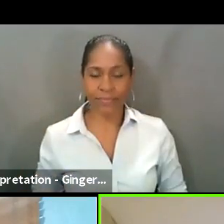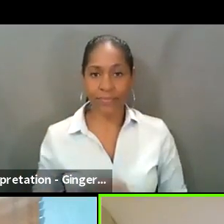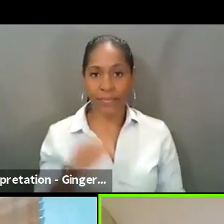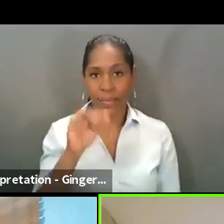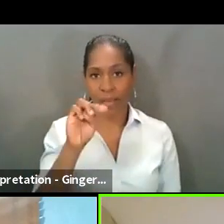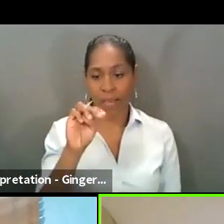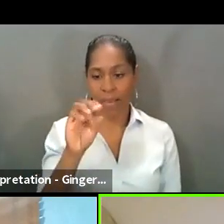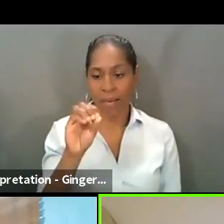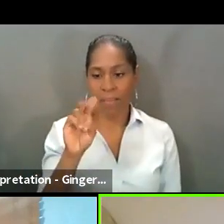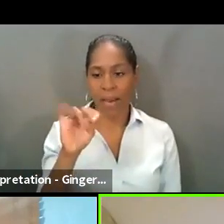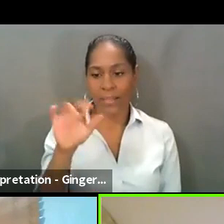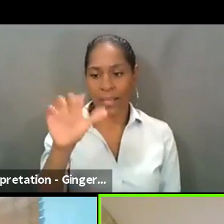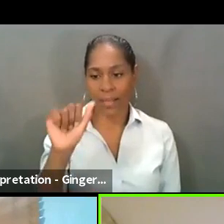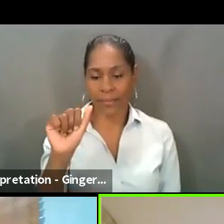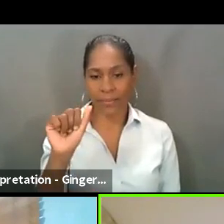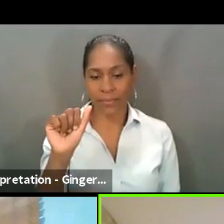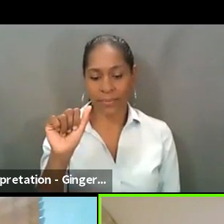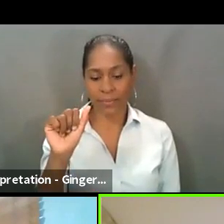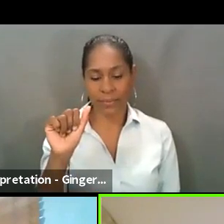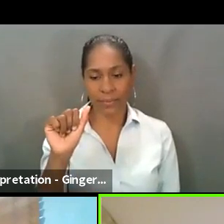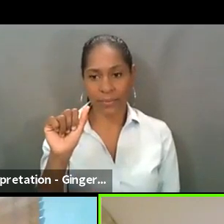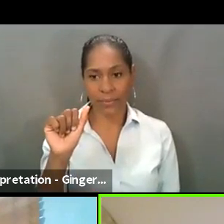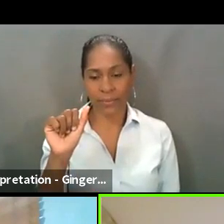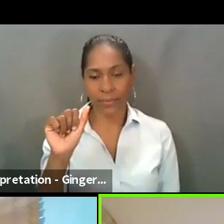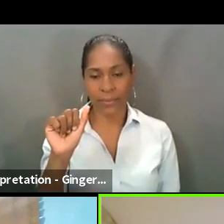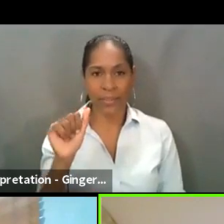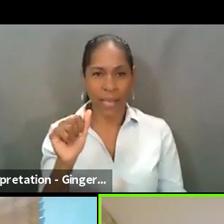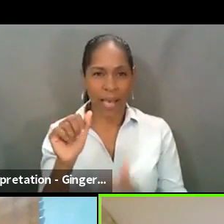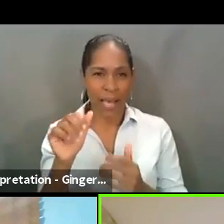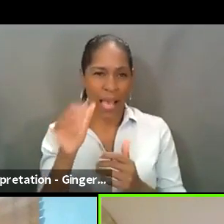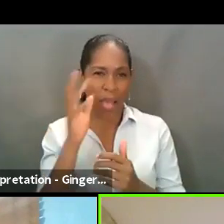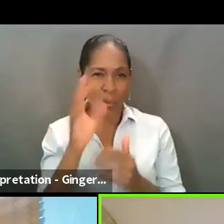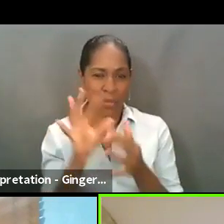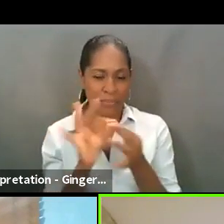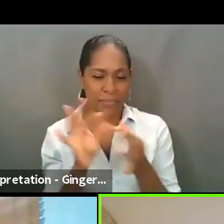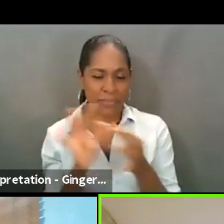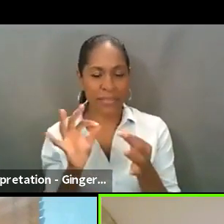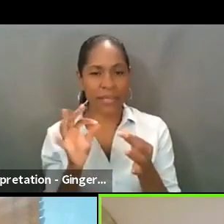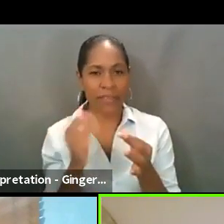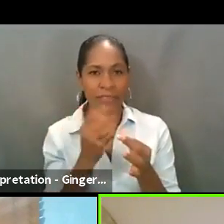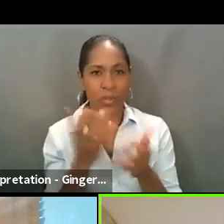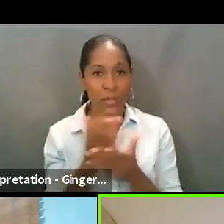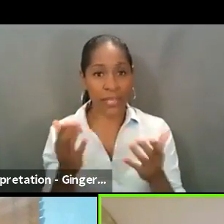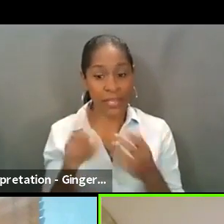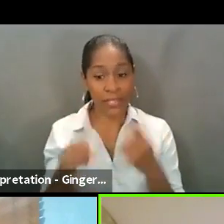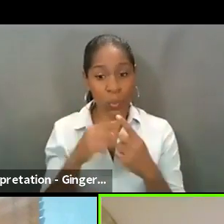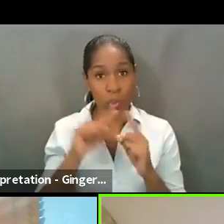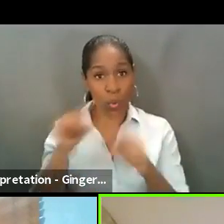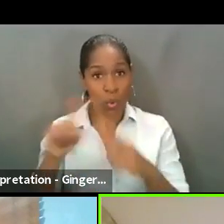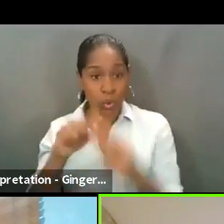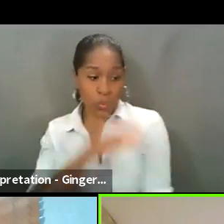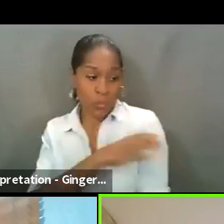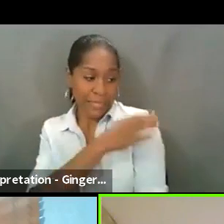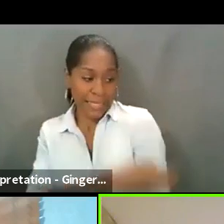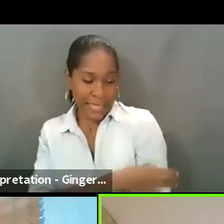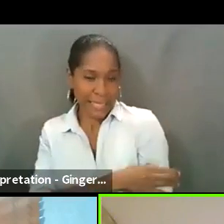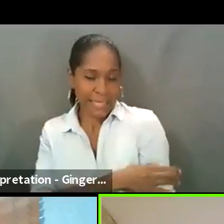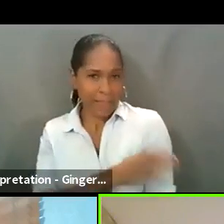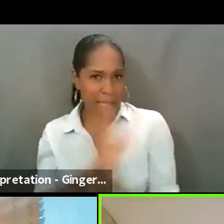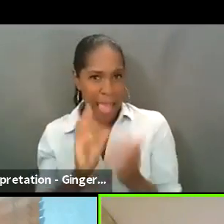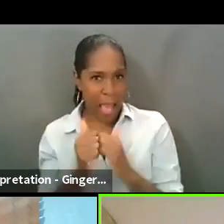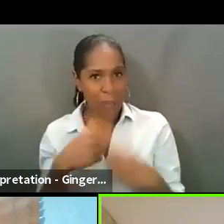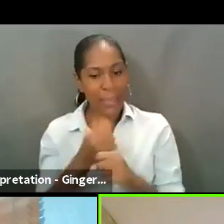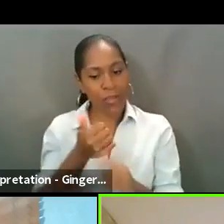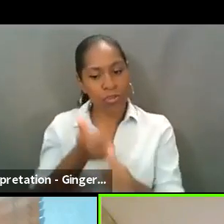And I'll just say a couple of things about making your experience at the vaccine clinic a little bit more comfortable. We have to get all the way